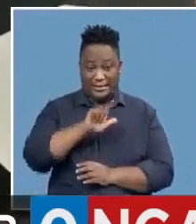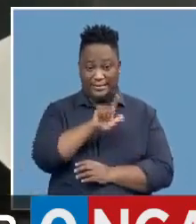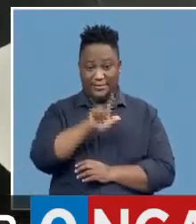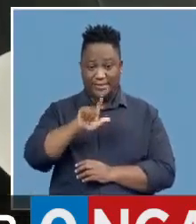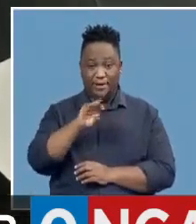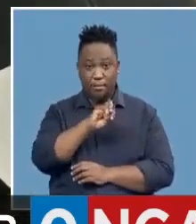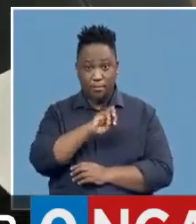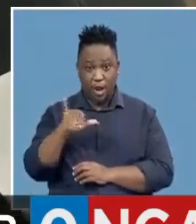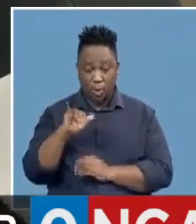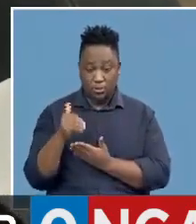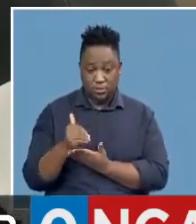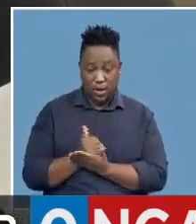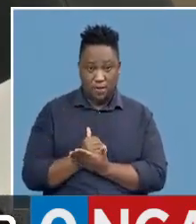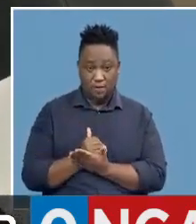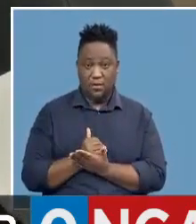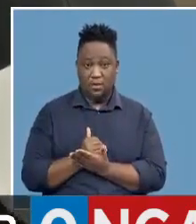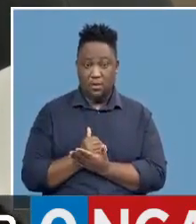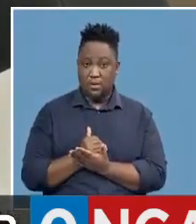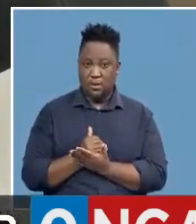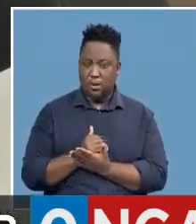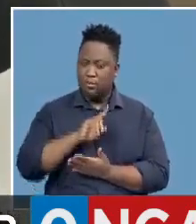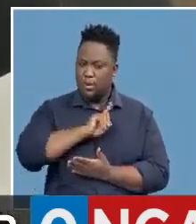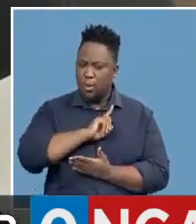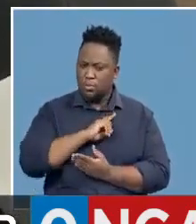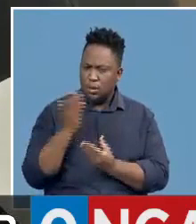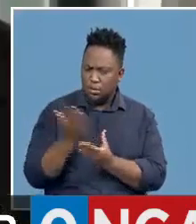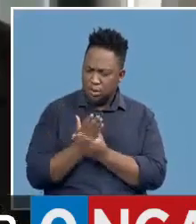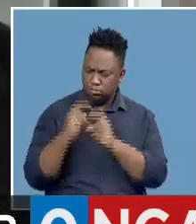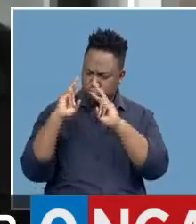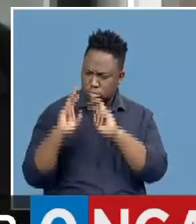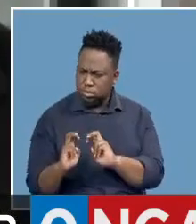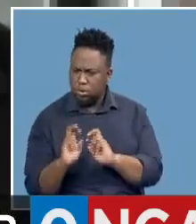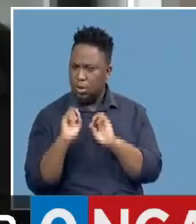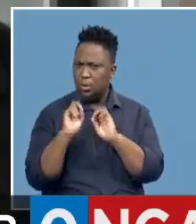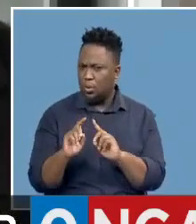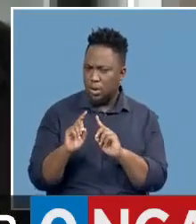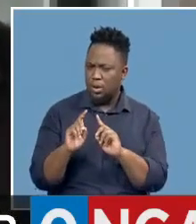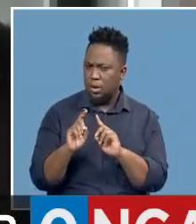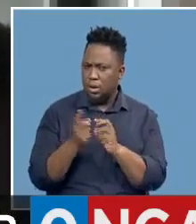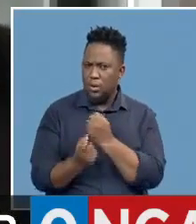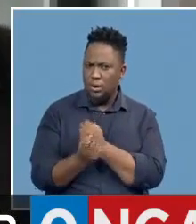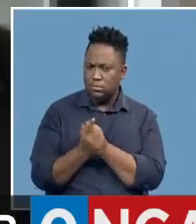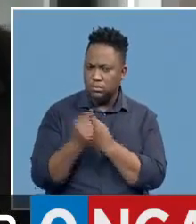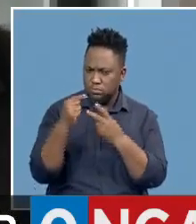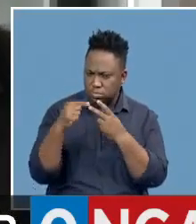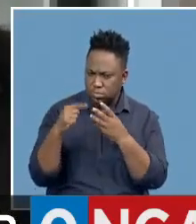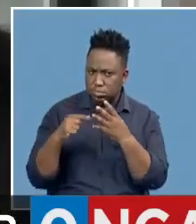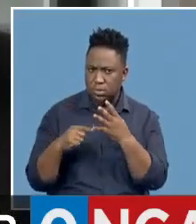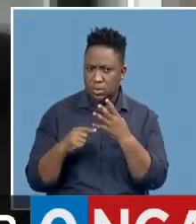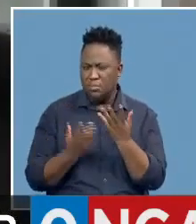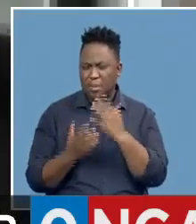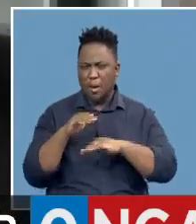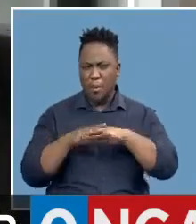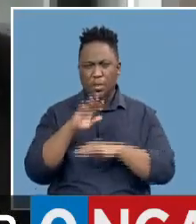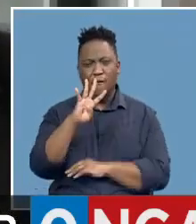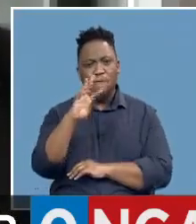rands just on scrutinizing the cases that were being lodged against the department. And about 40, just over